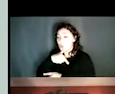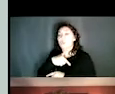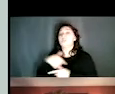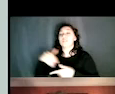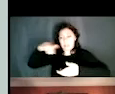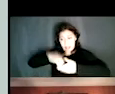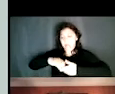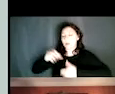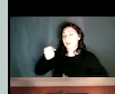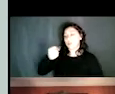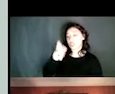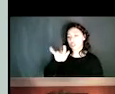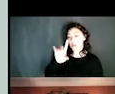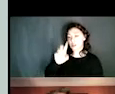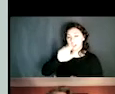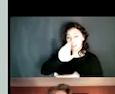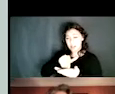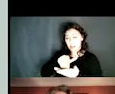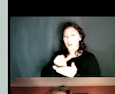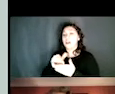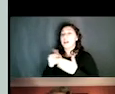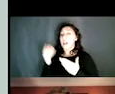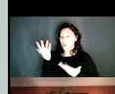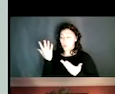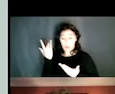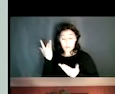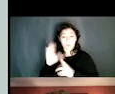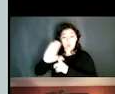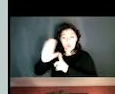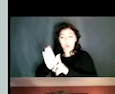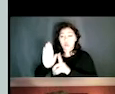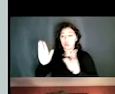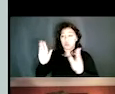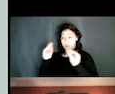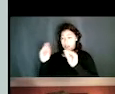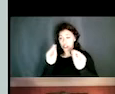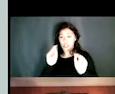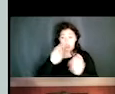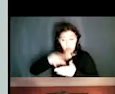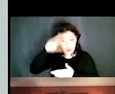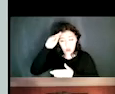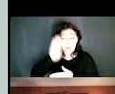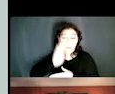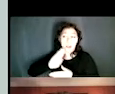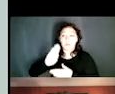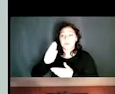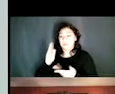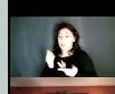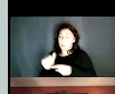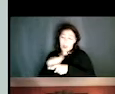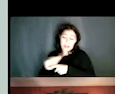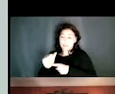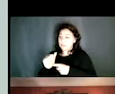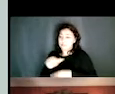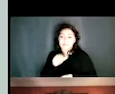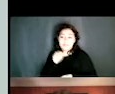teaching, creation of faculty writing groups, and research into course pathways and online discussions. Next, a huge thank you to the